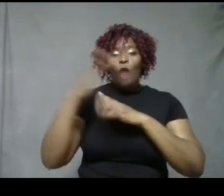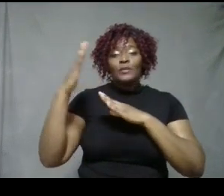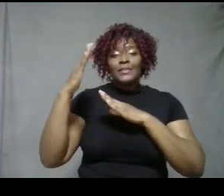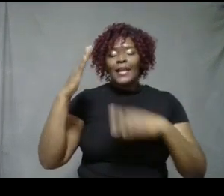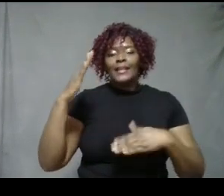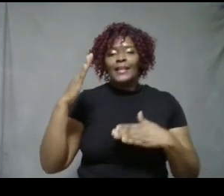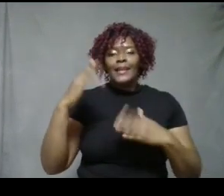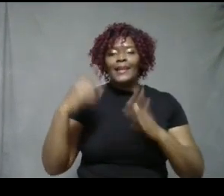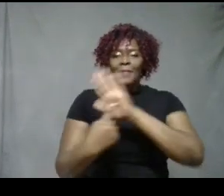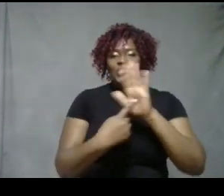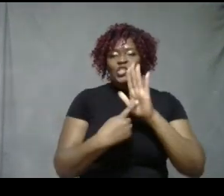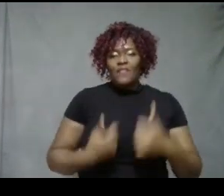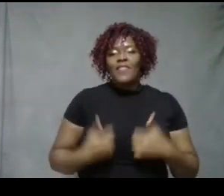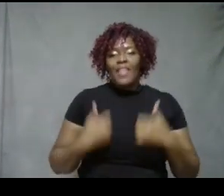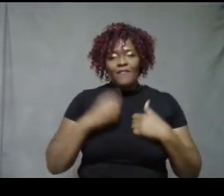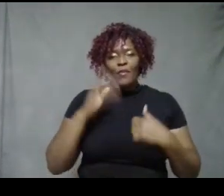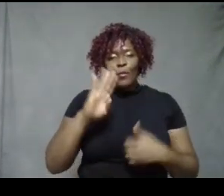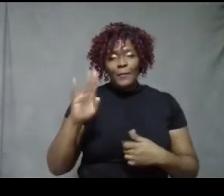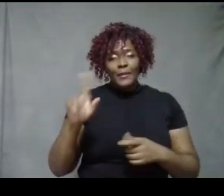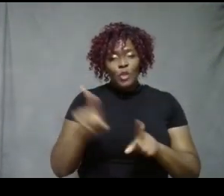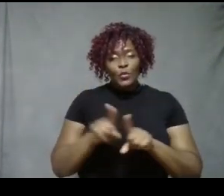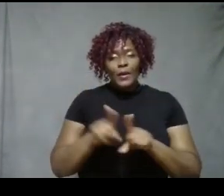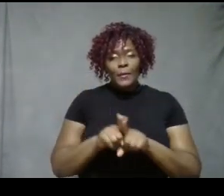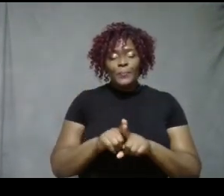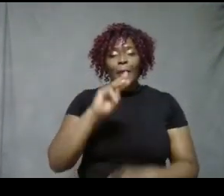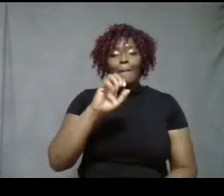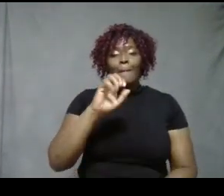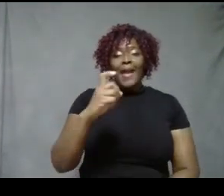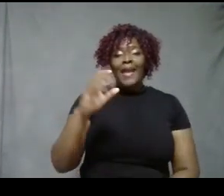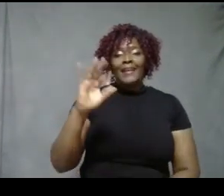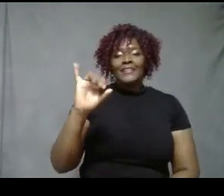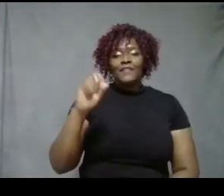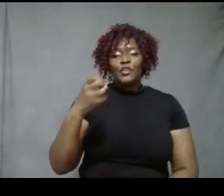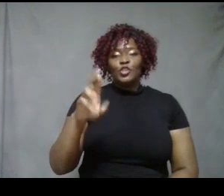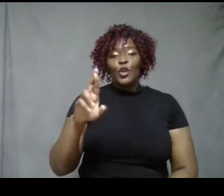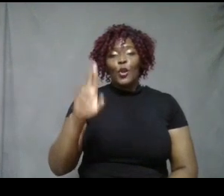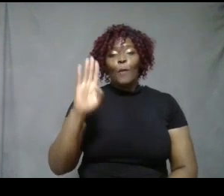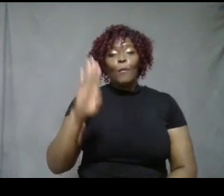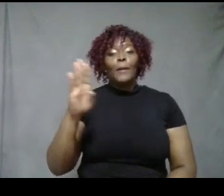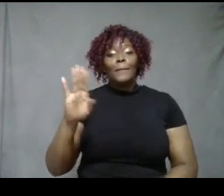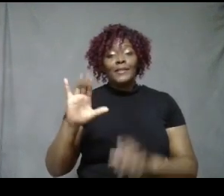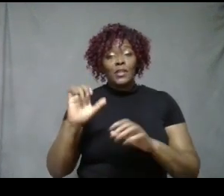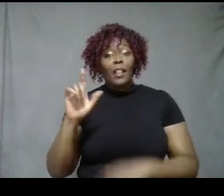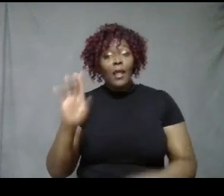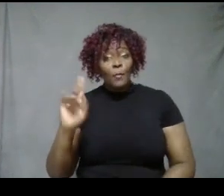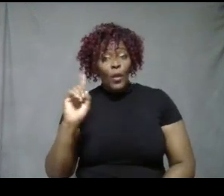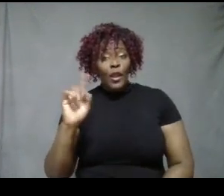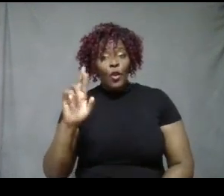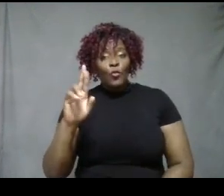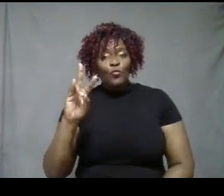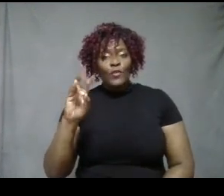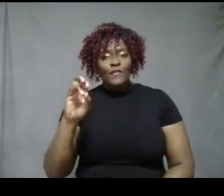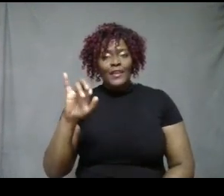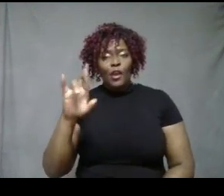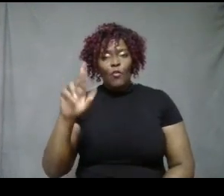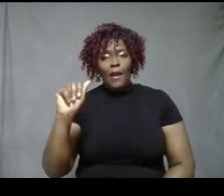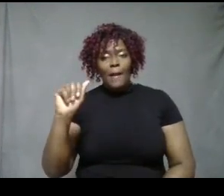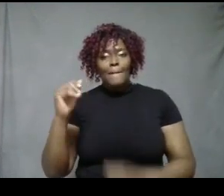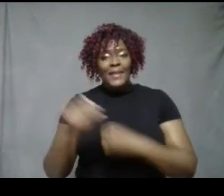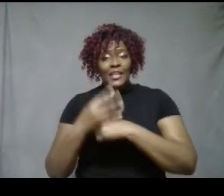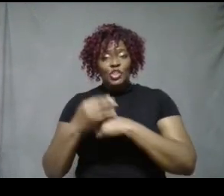well. Max M. Fisher Boys and Girls Club of Riviera Beach Drill Team won Outstanding Display of